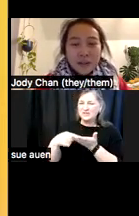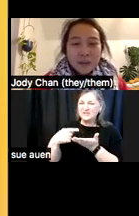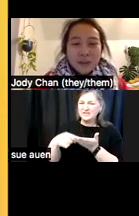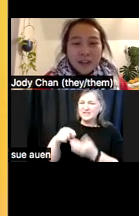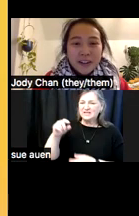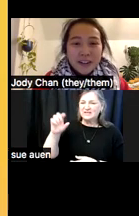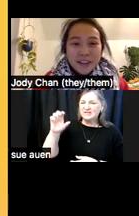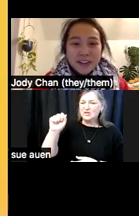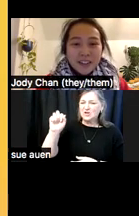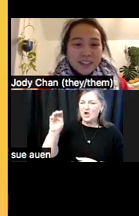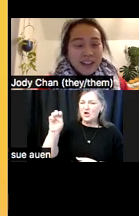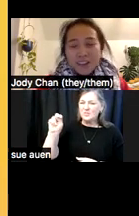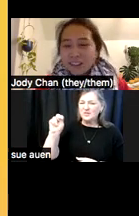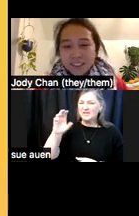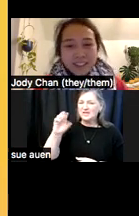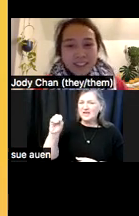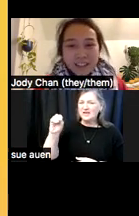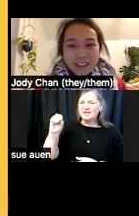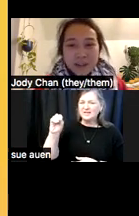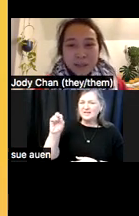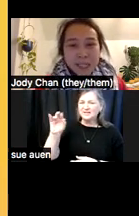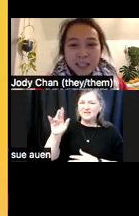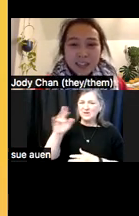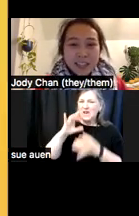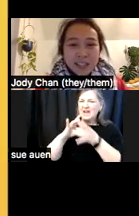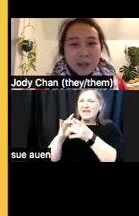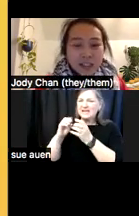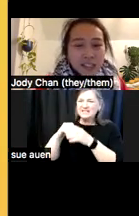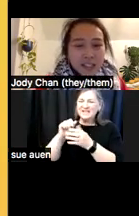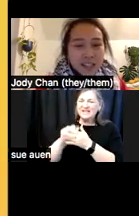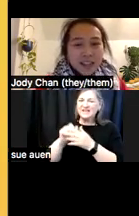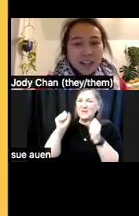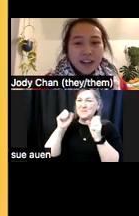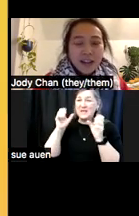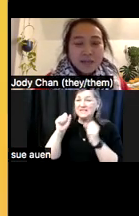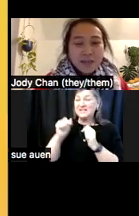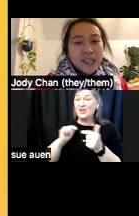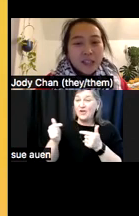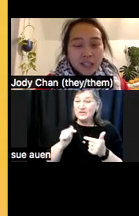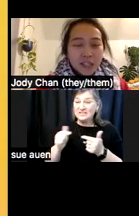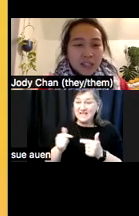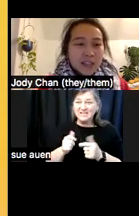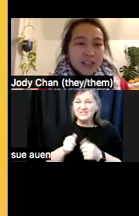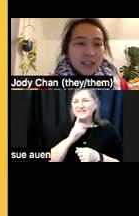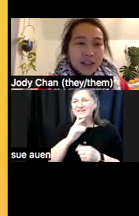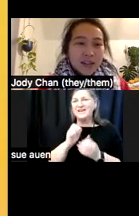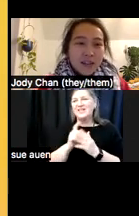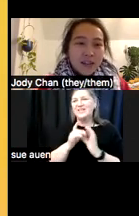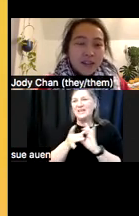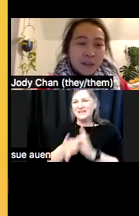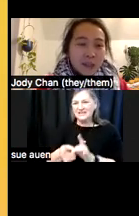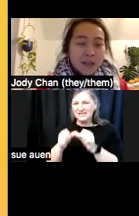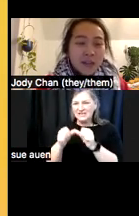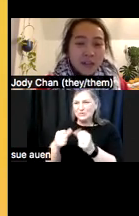who are, gonna lead us in an amazing and deep conversation, continuing to connect